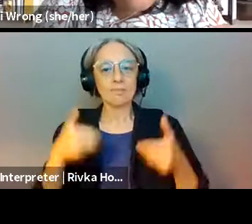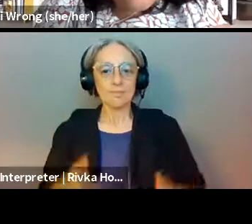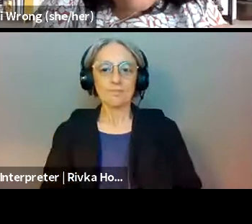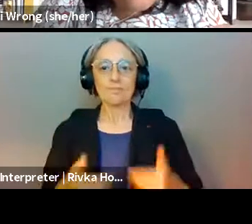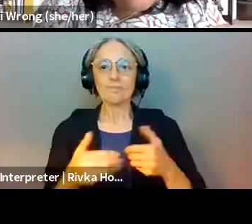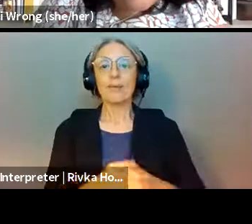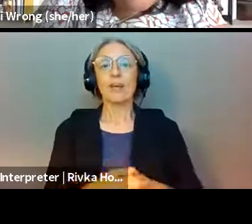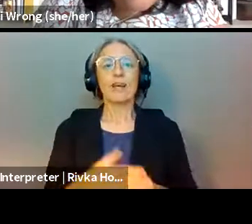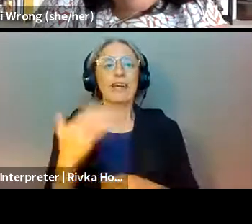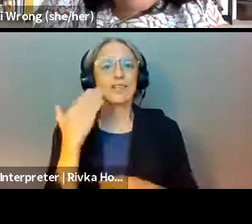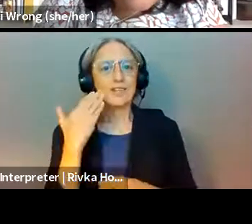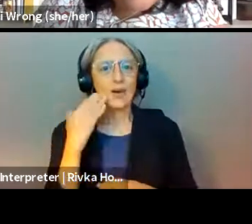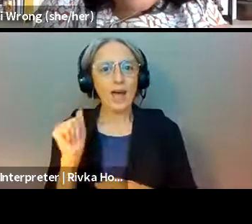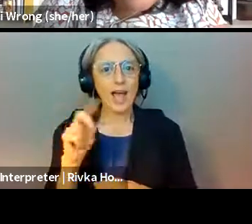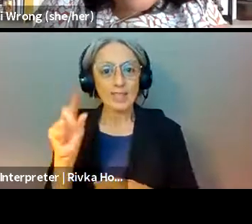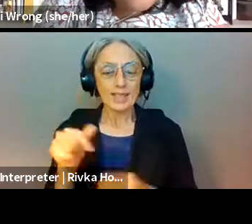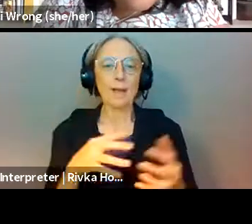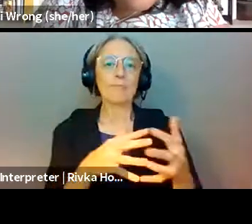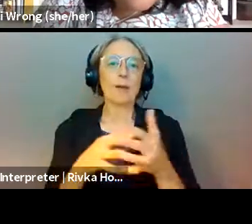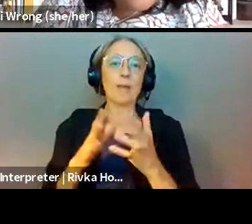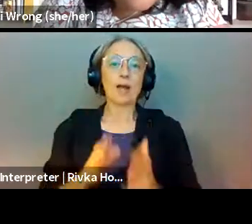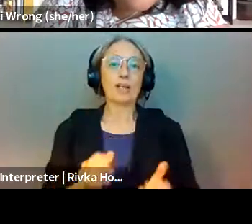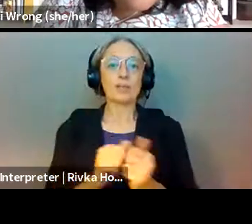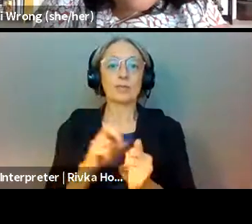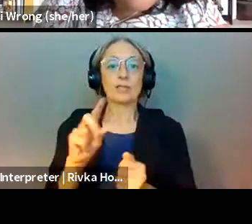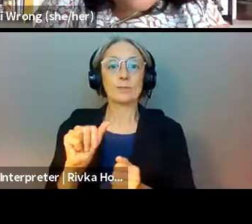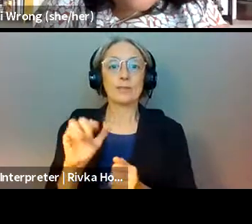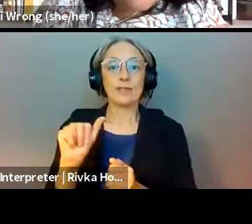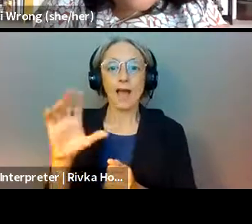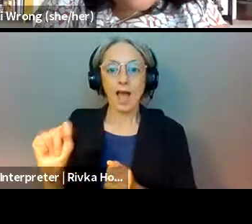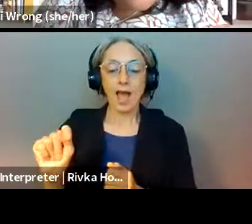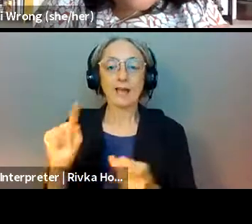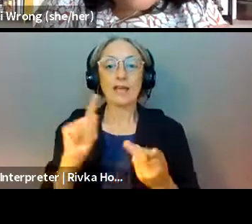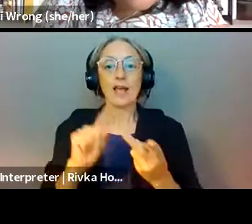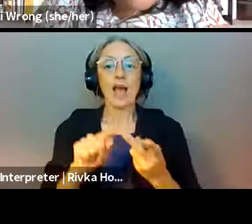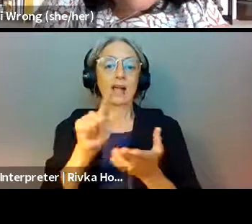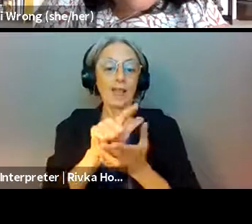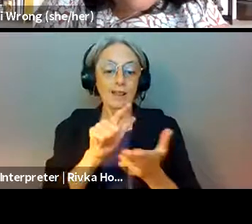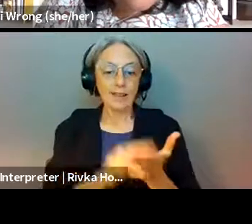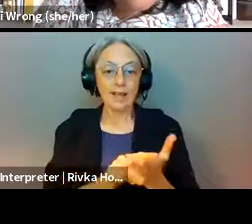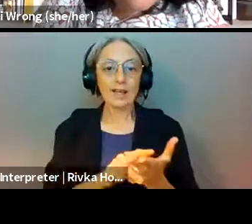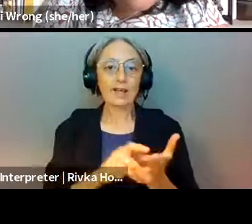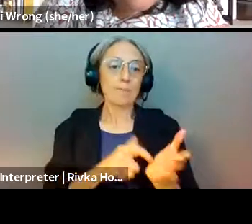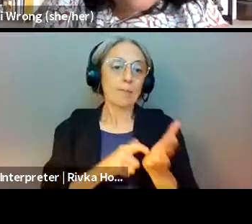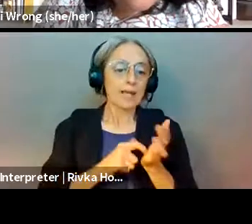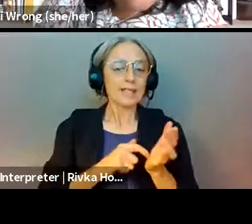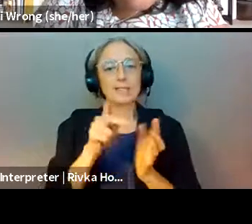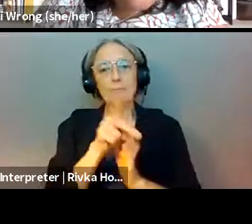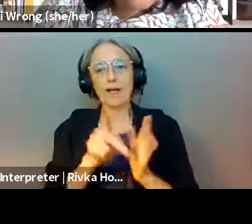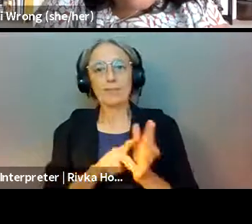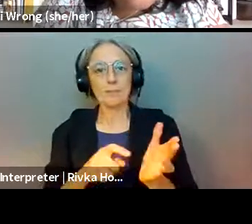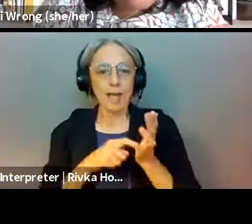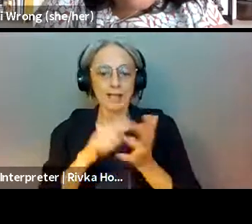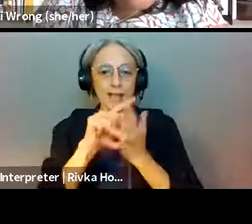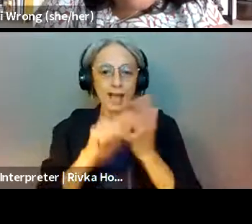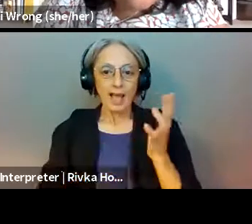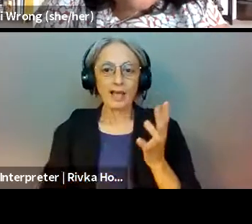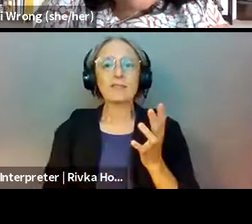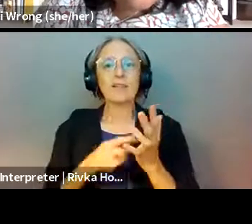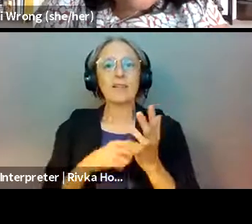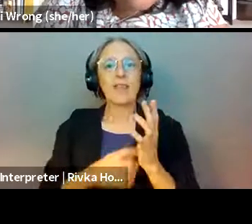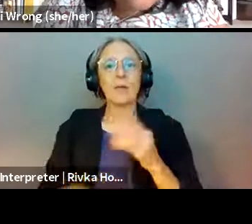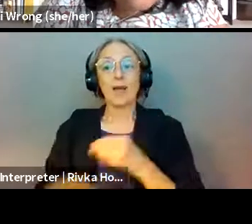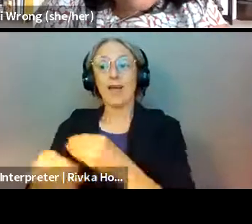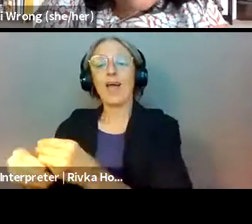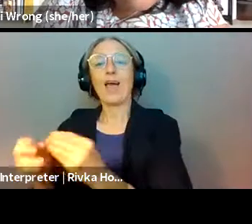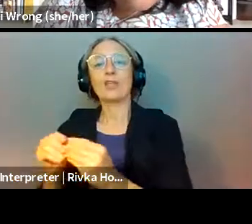the ADA, the Americans with Disabilities Act, and the legal and policy mandates that have strengthened and complemented the law, such as